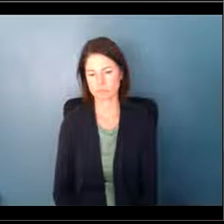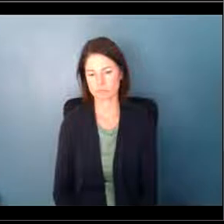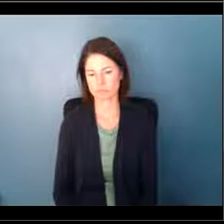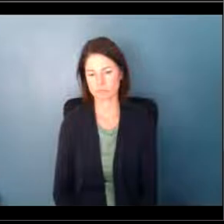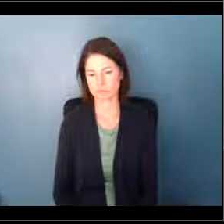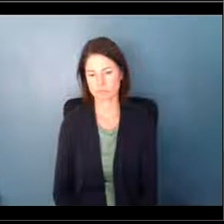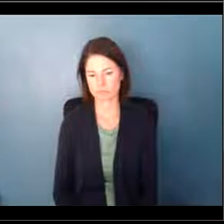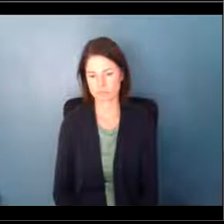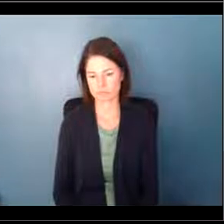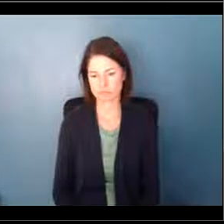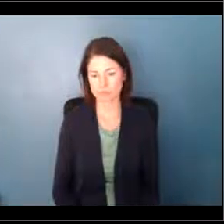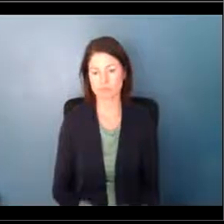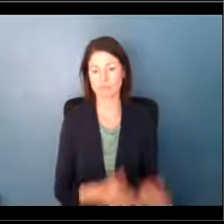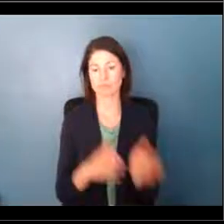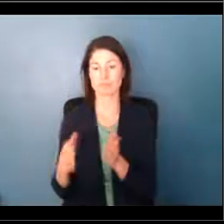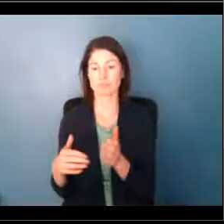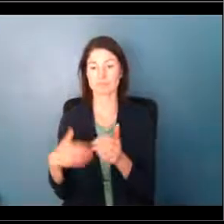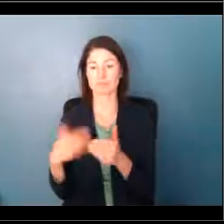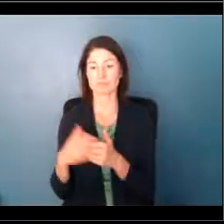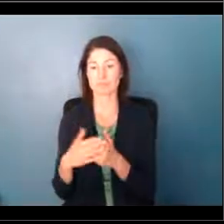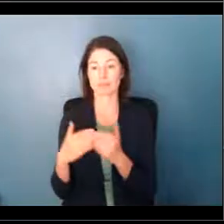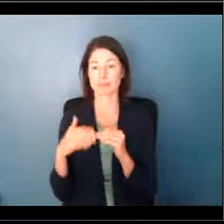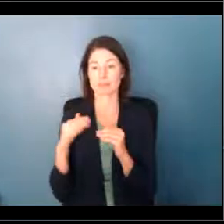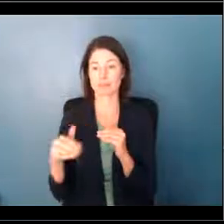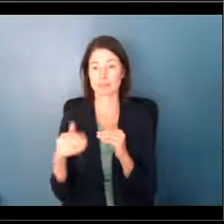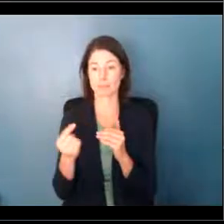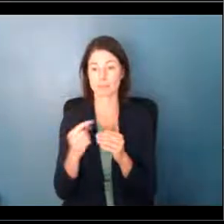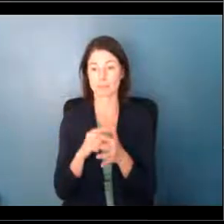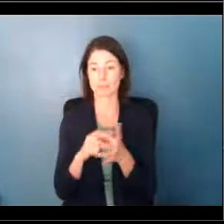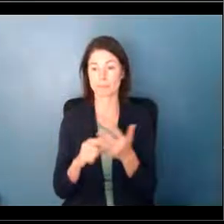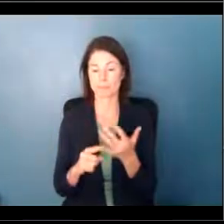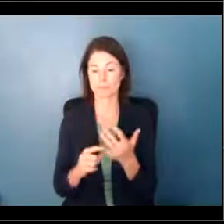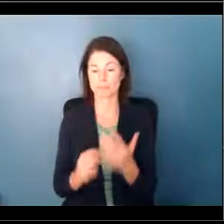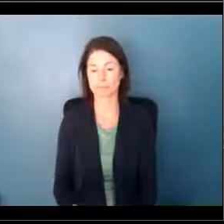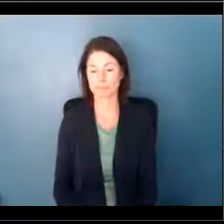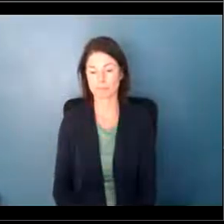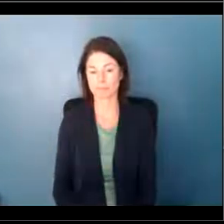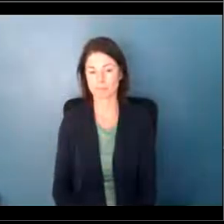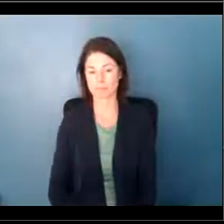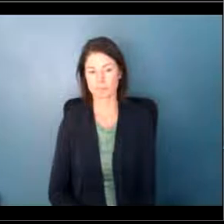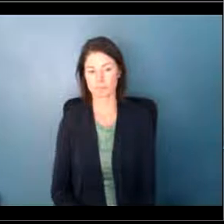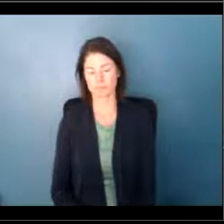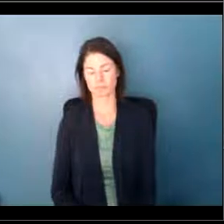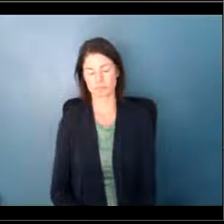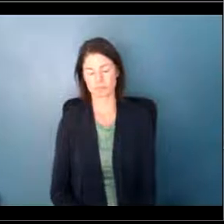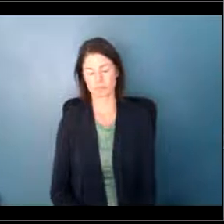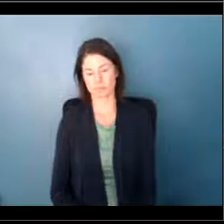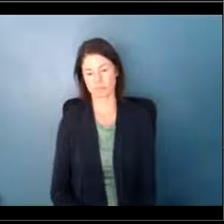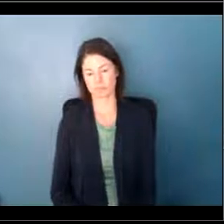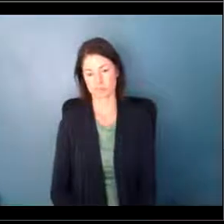next steps, and I'm going to provide a little bit more information in the next slide, but we have